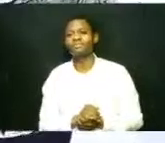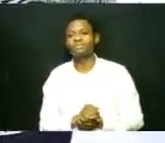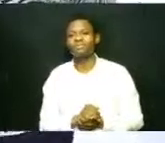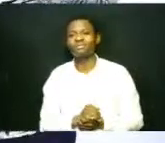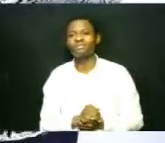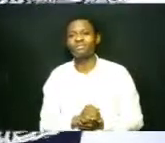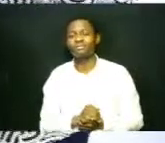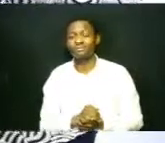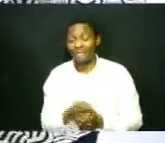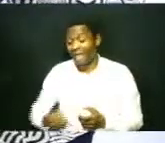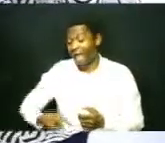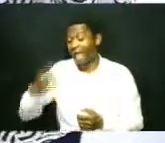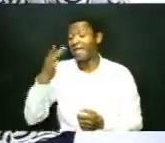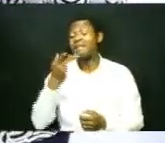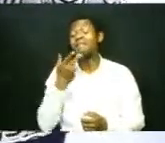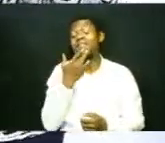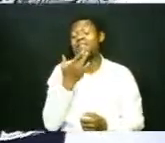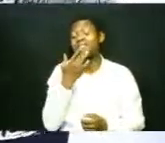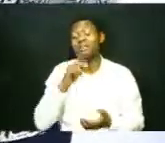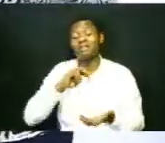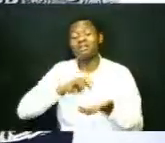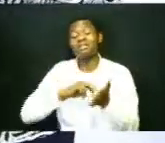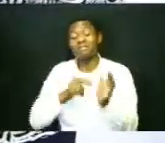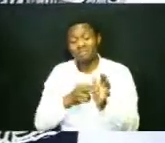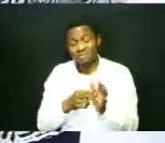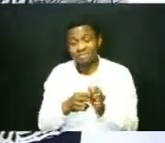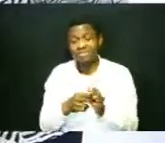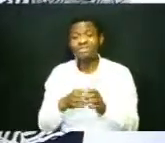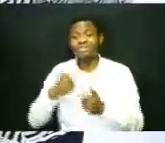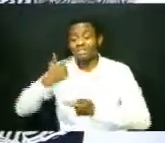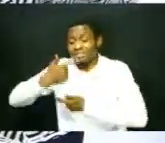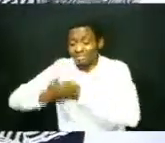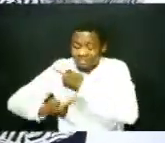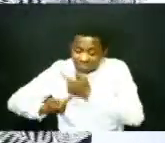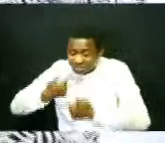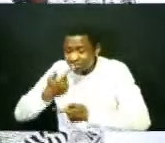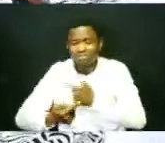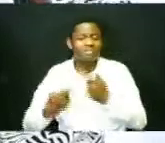highly favored means graciously visited.